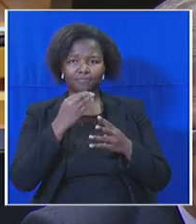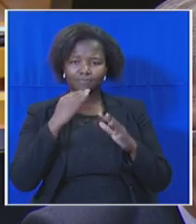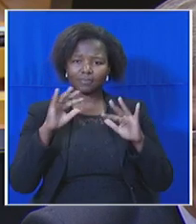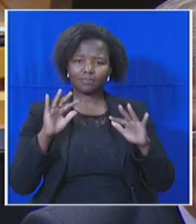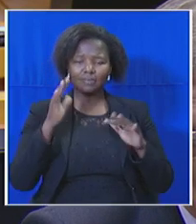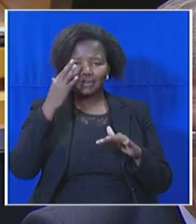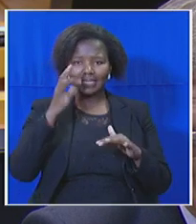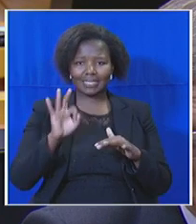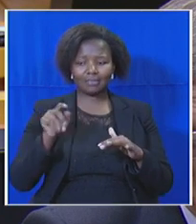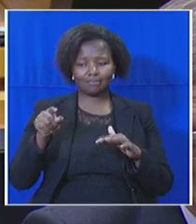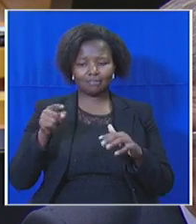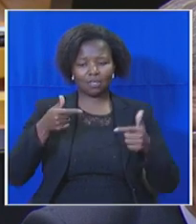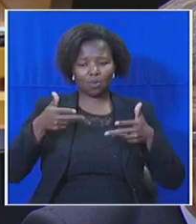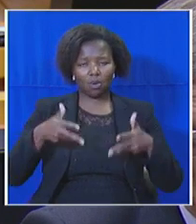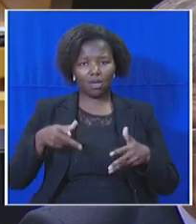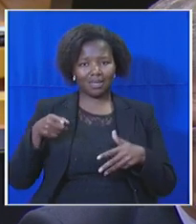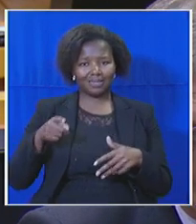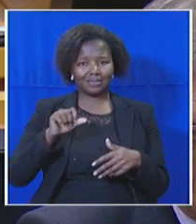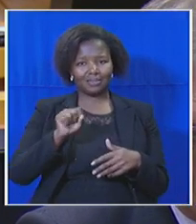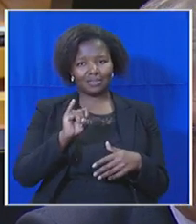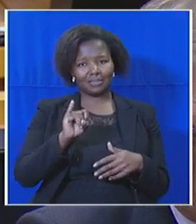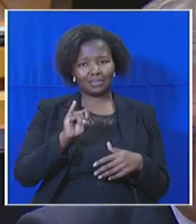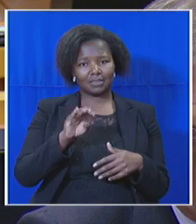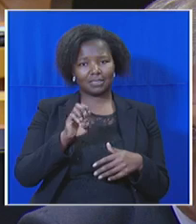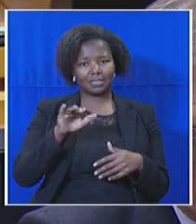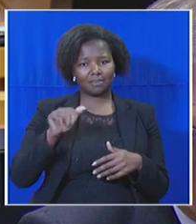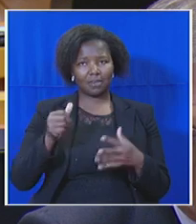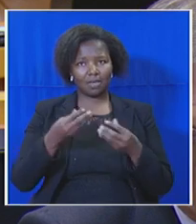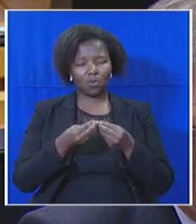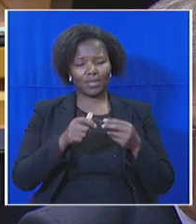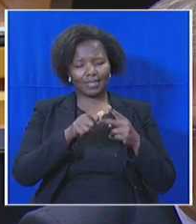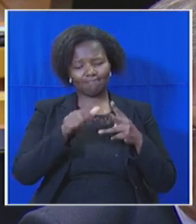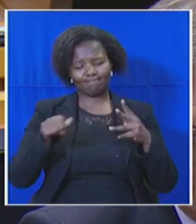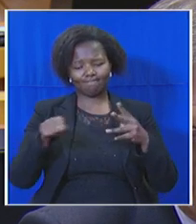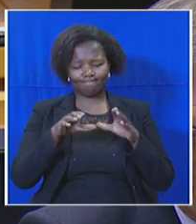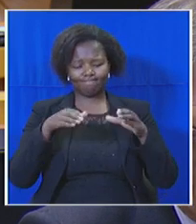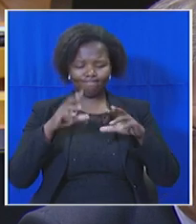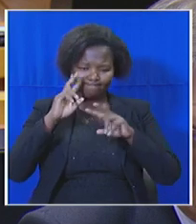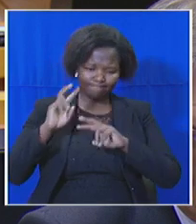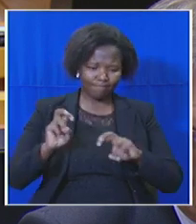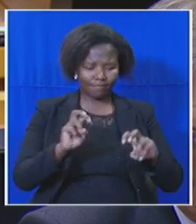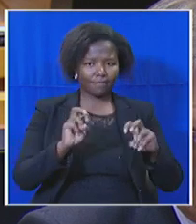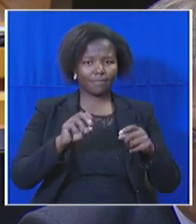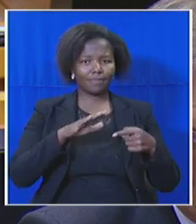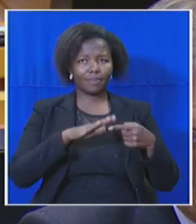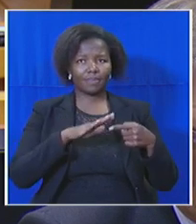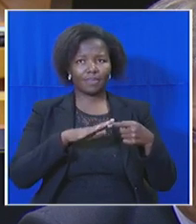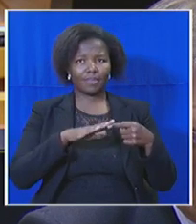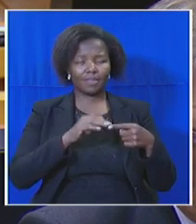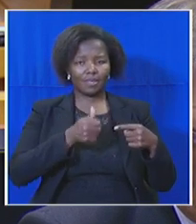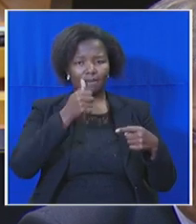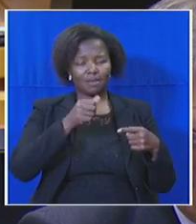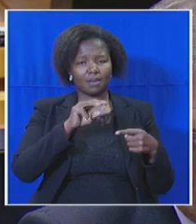Prosecutor Advocate Jacqueline Sibia, coupled with an excellent investigation by Lieutenant Colonel